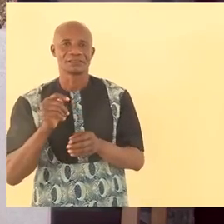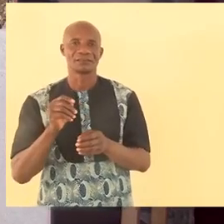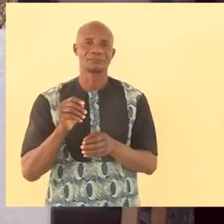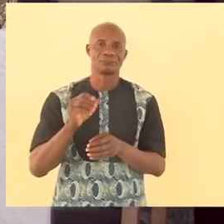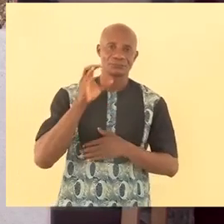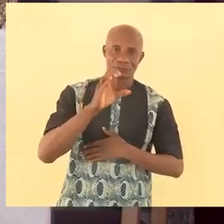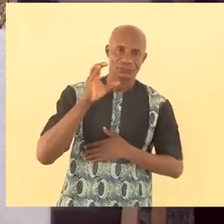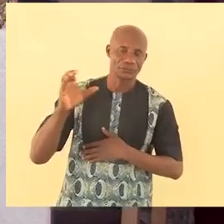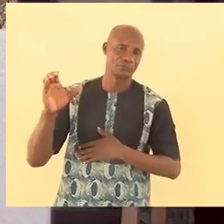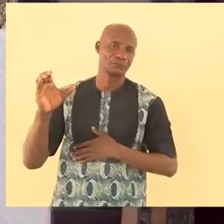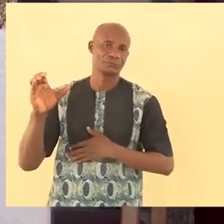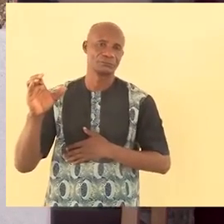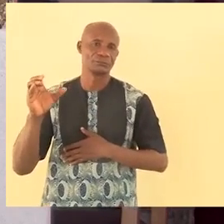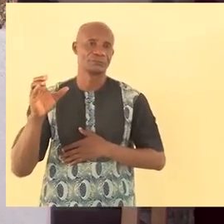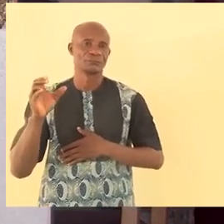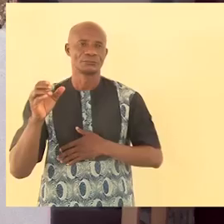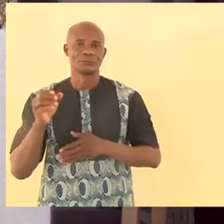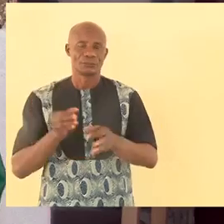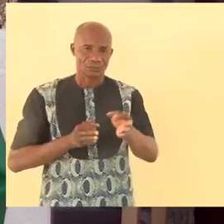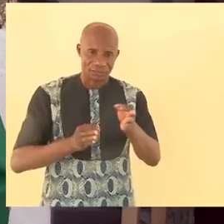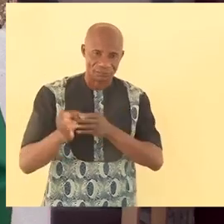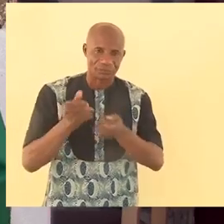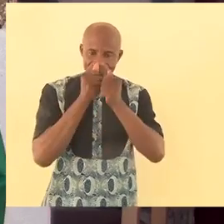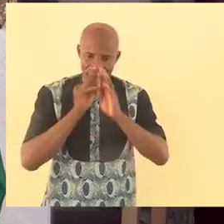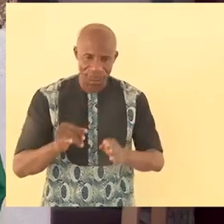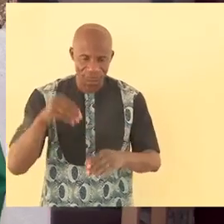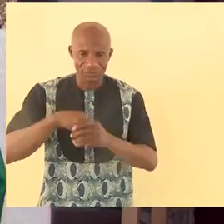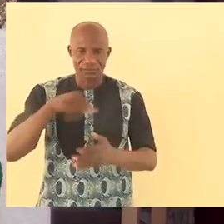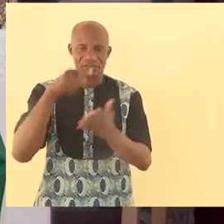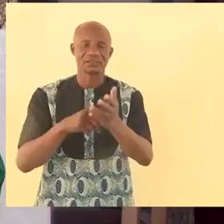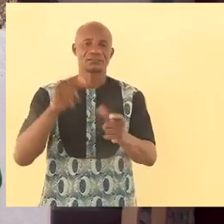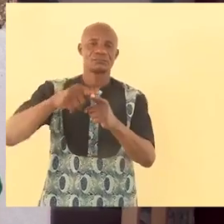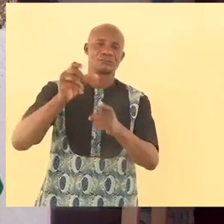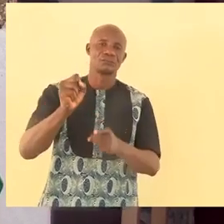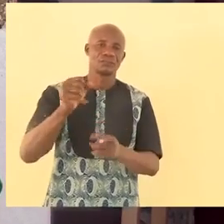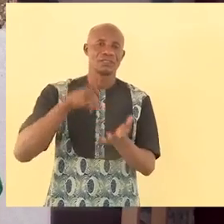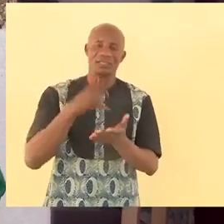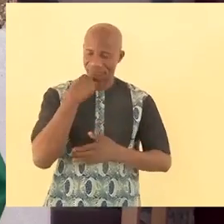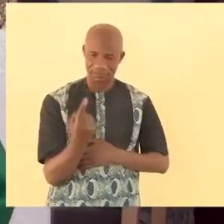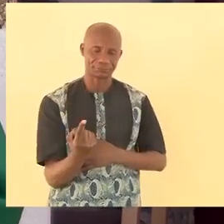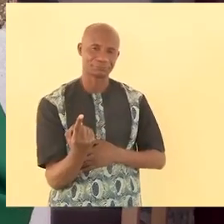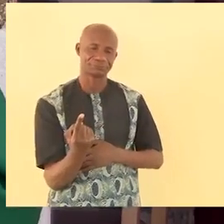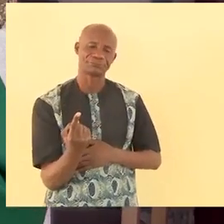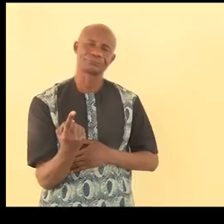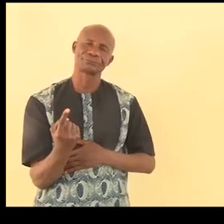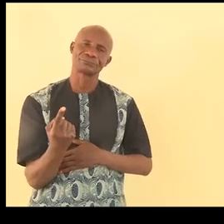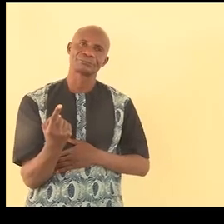The Catechism of the Catholic Church describes the Beatitudes in these words. It